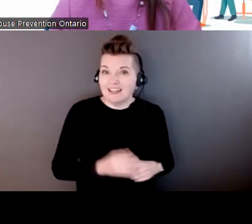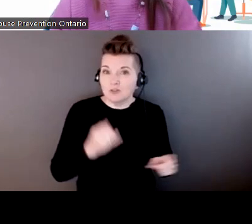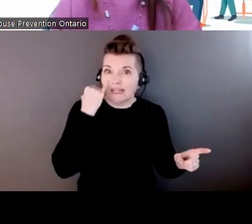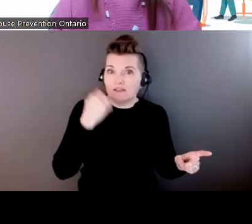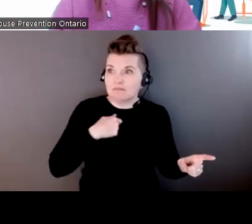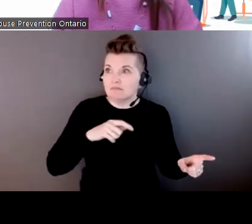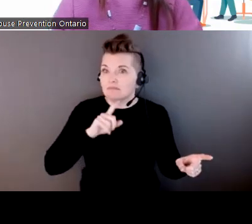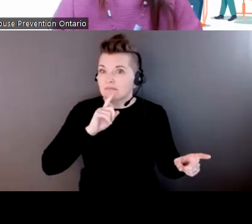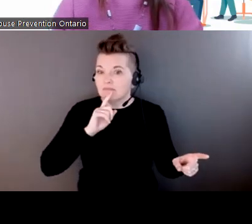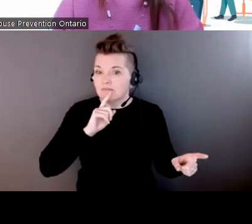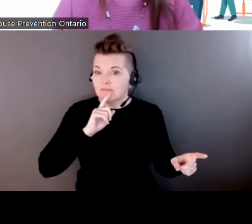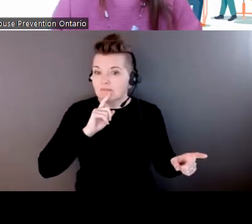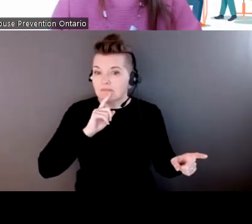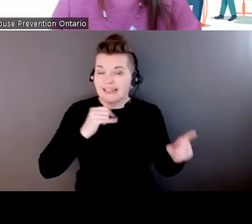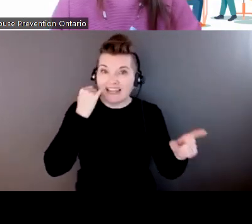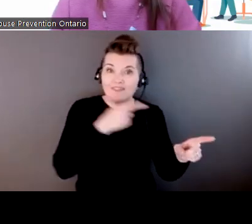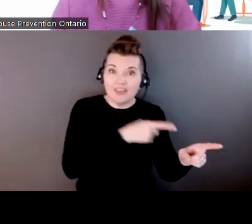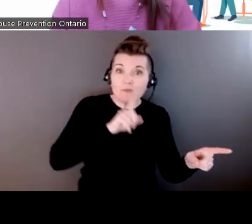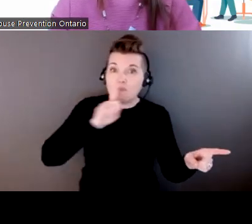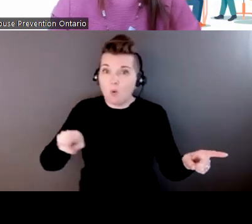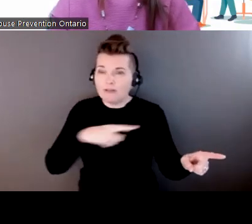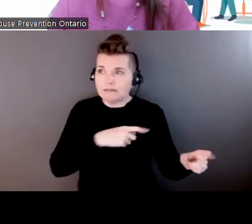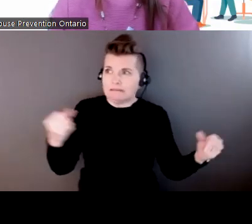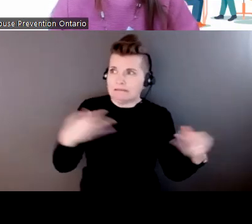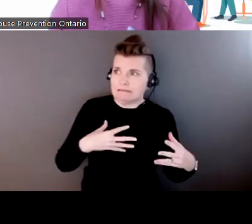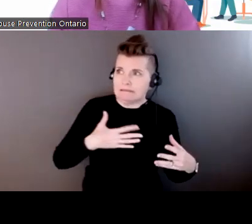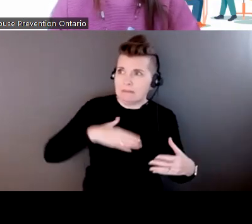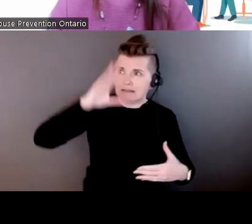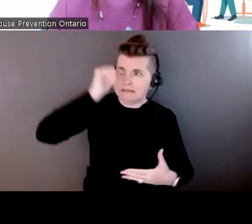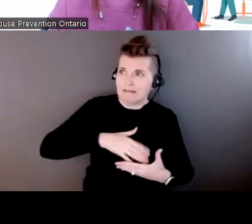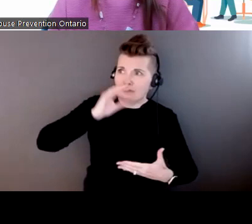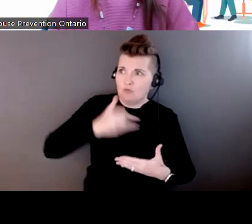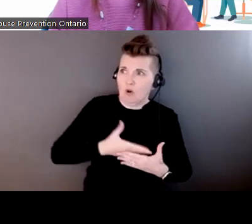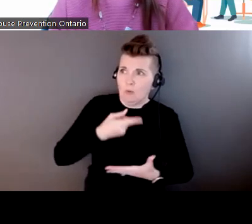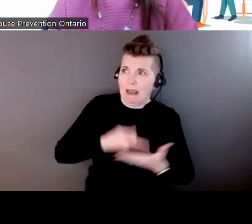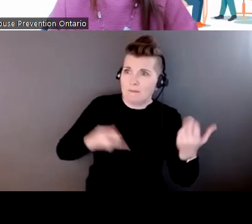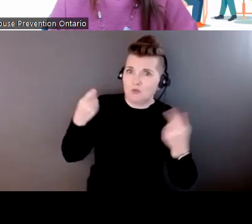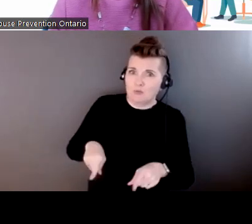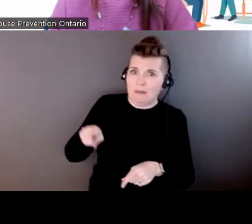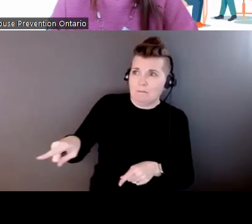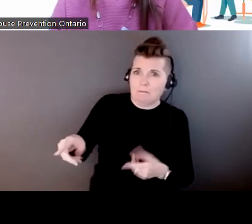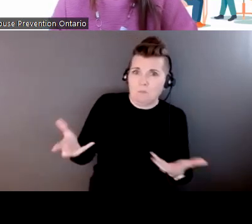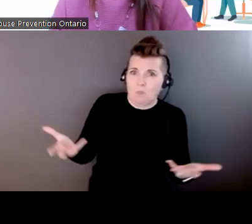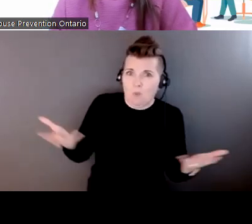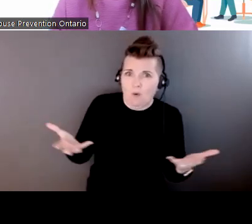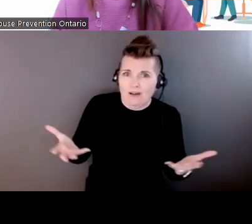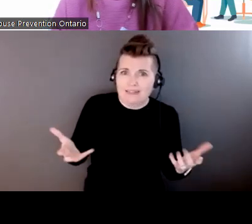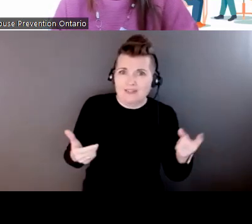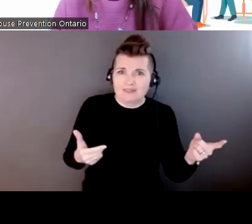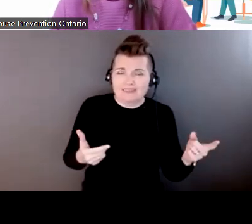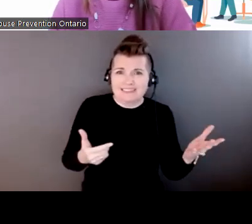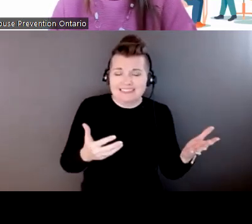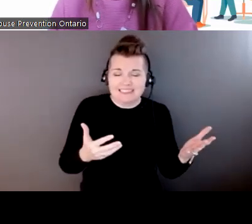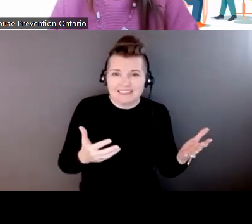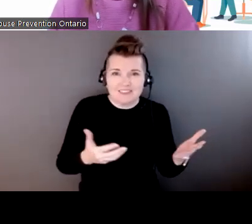me. If it's my son or my daughter, then what happens? And, so eliminating that, knowing there's support there for that person. You talked